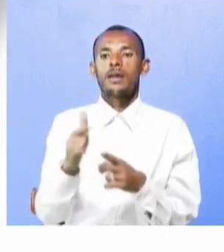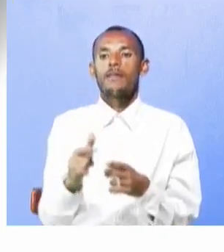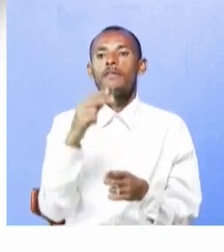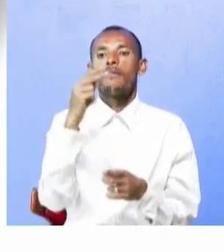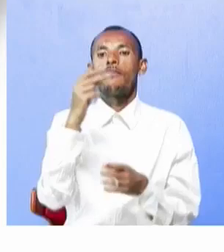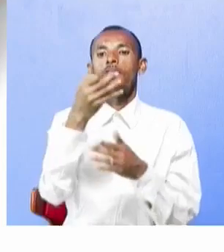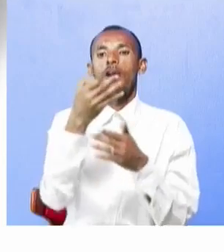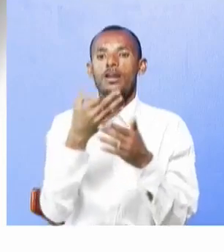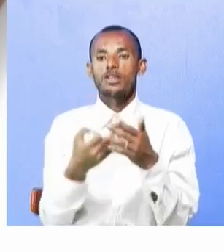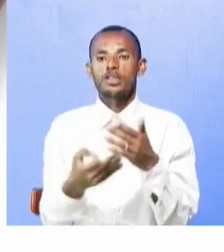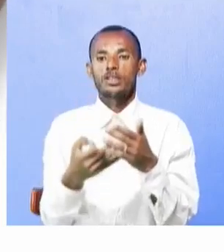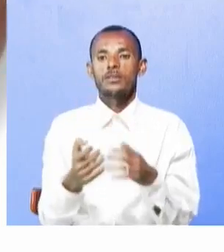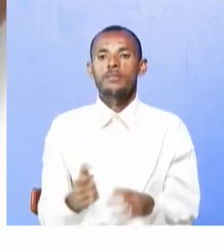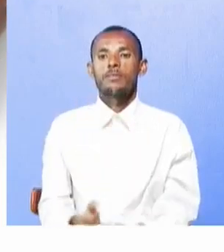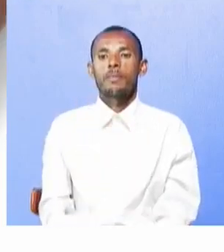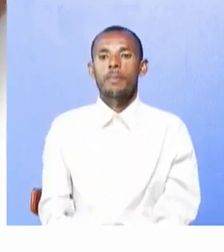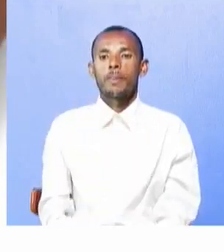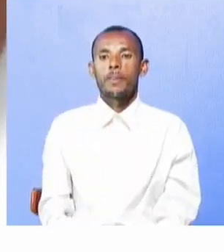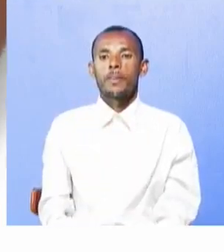function.